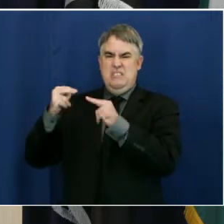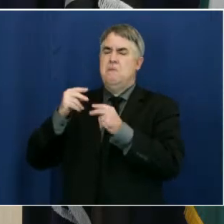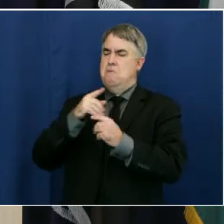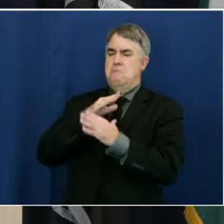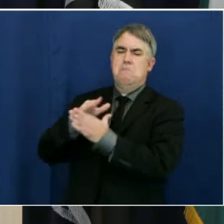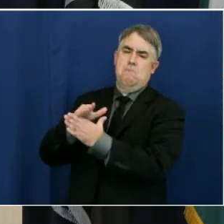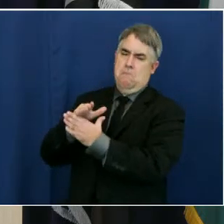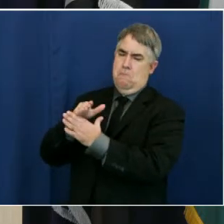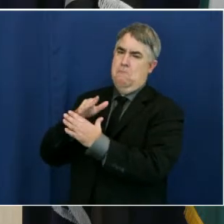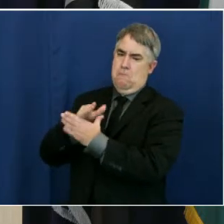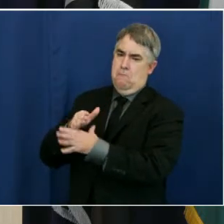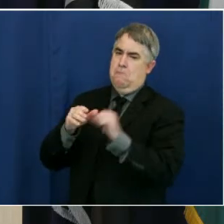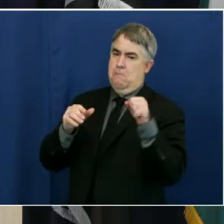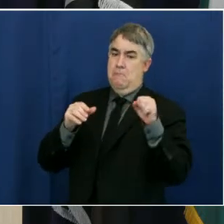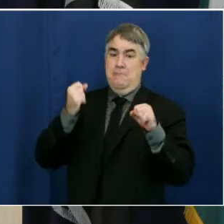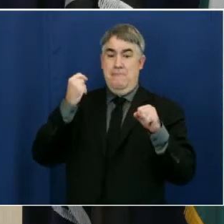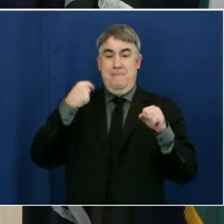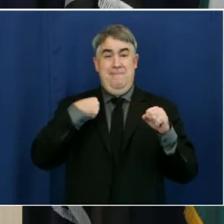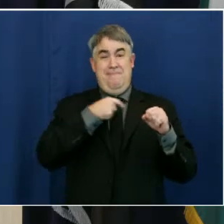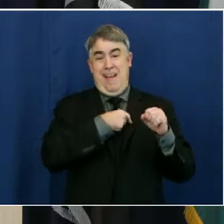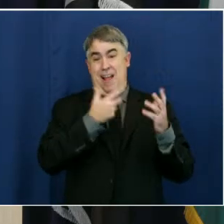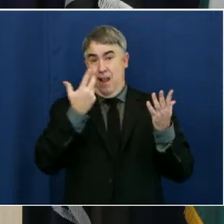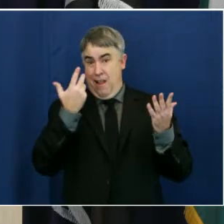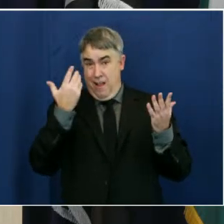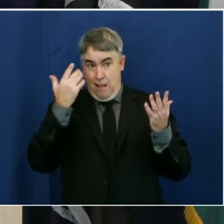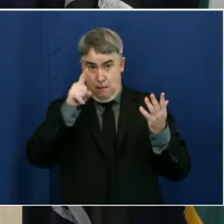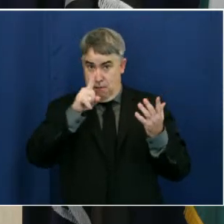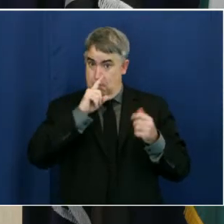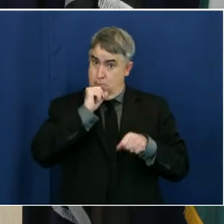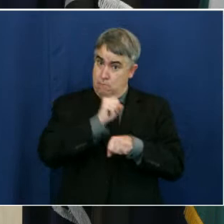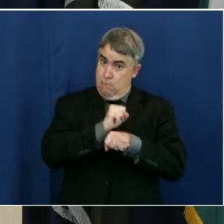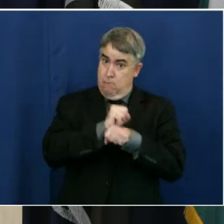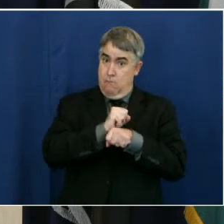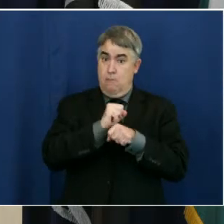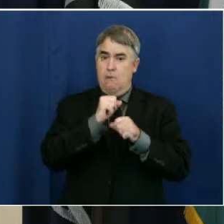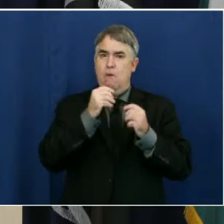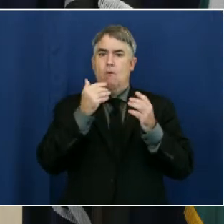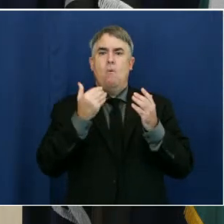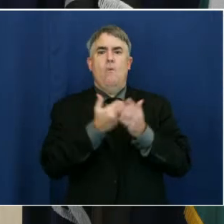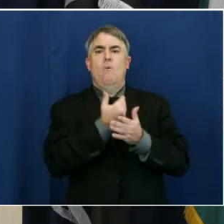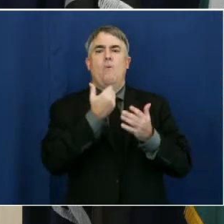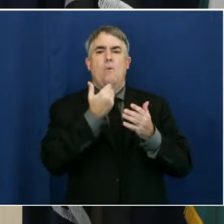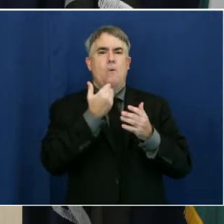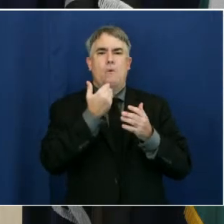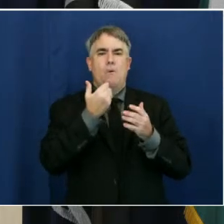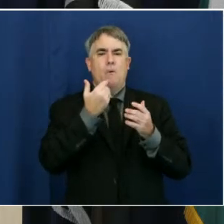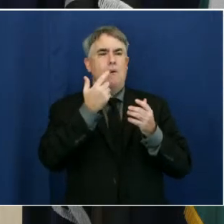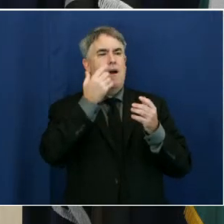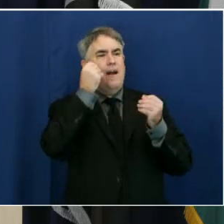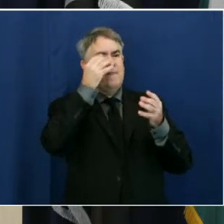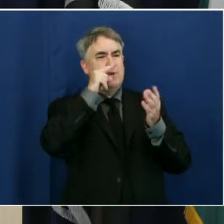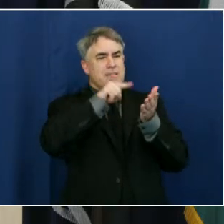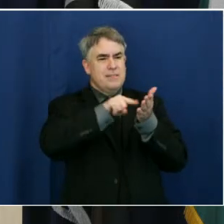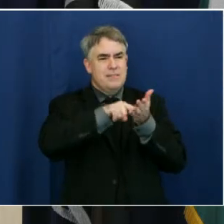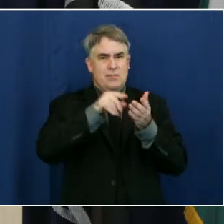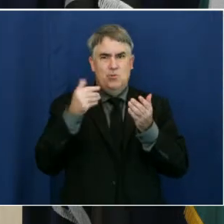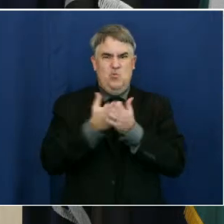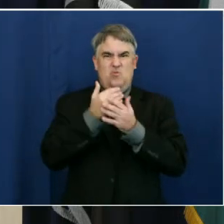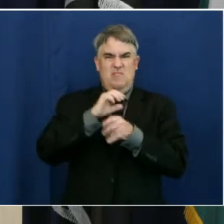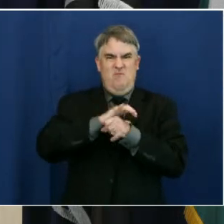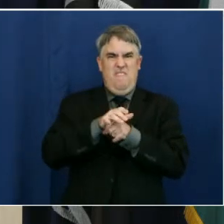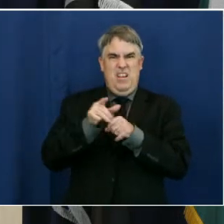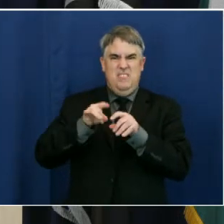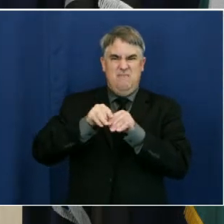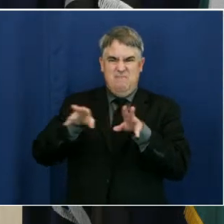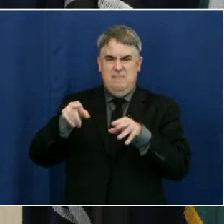know that, though, until the variants have been around long enough and the vaccine has been given to enough people, because these variants didn't exist